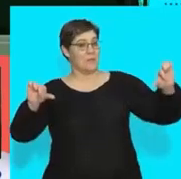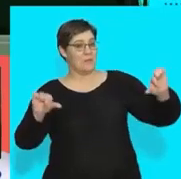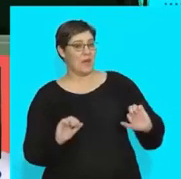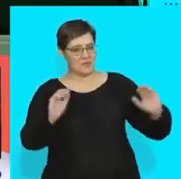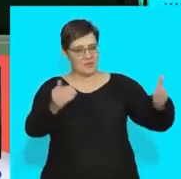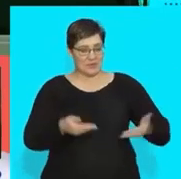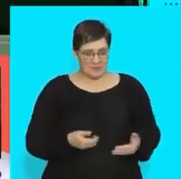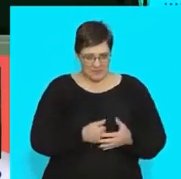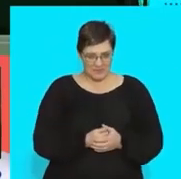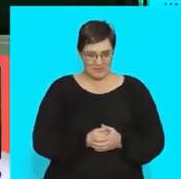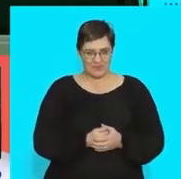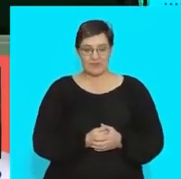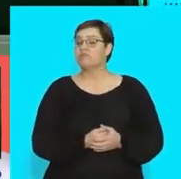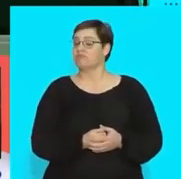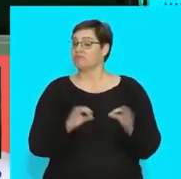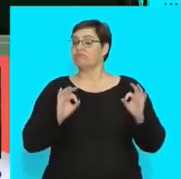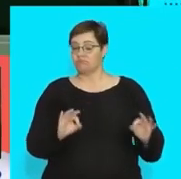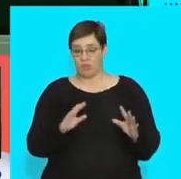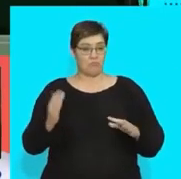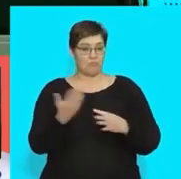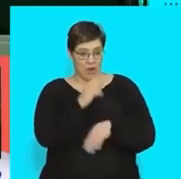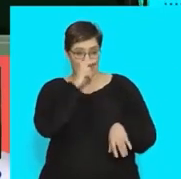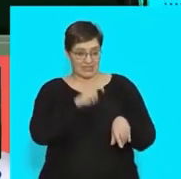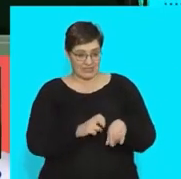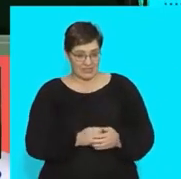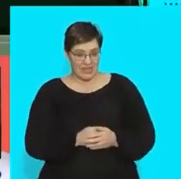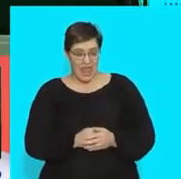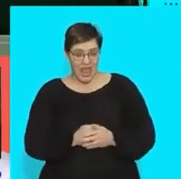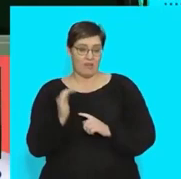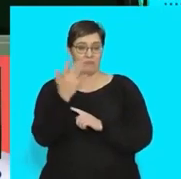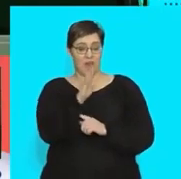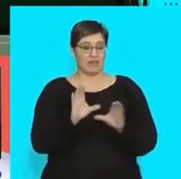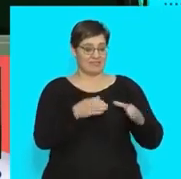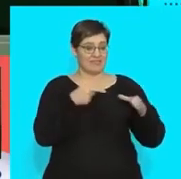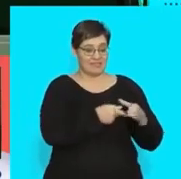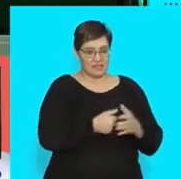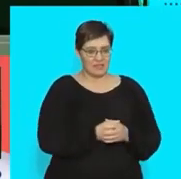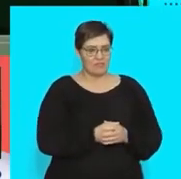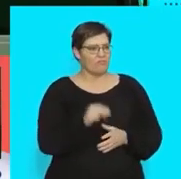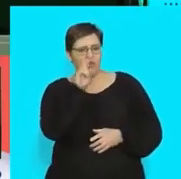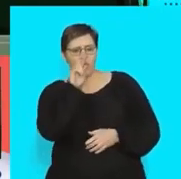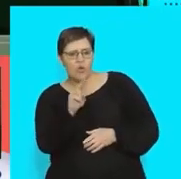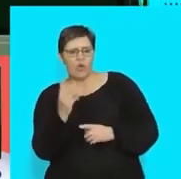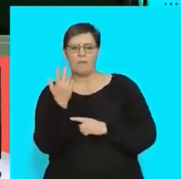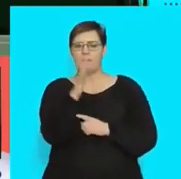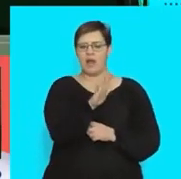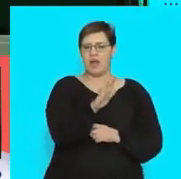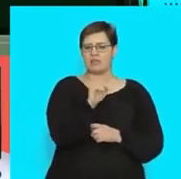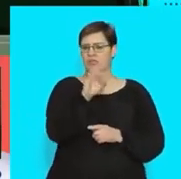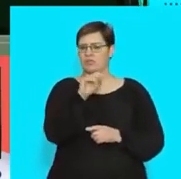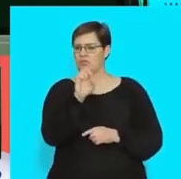Welcome back, Life Sciences. Definitely need a break when we're doing the plant section. Right, so we've looked at plant